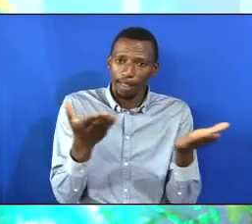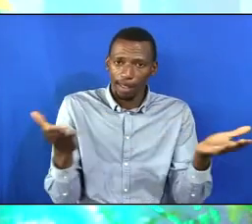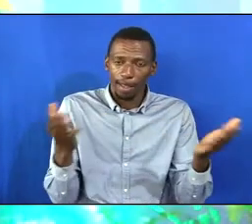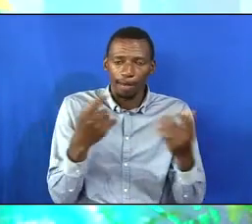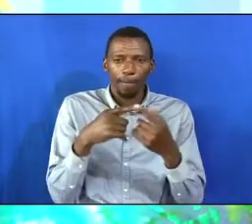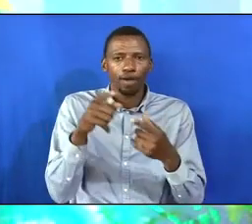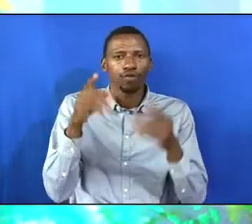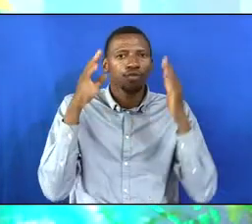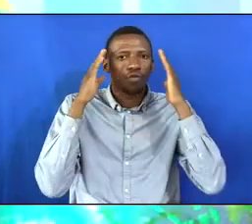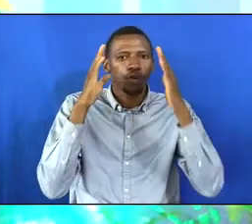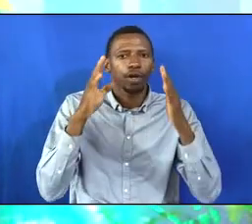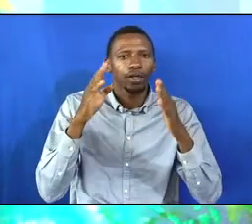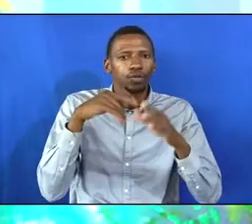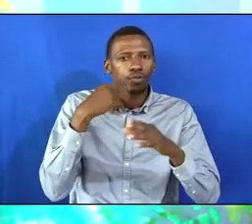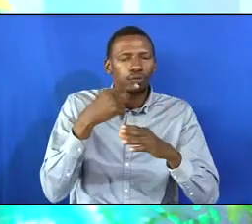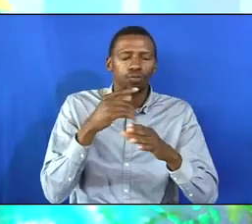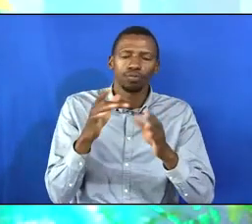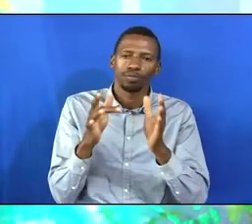Jesus.